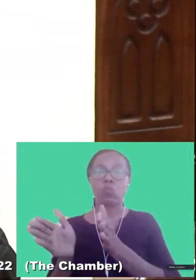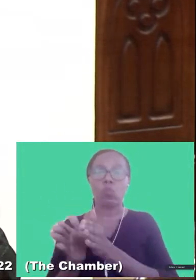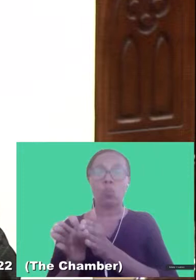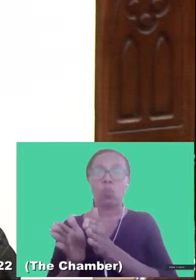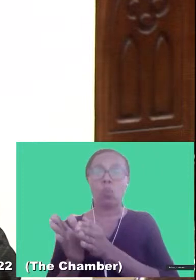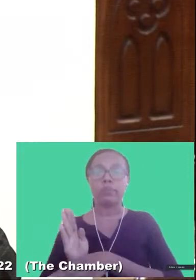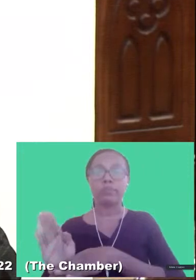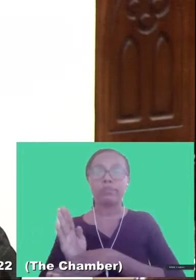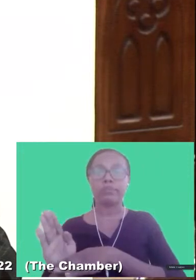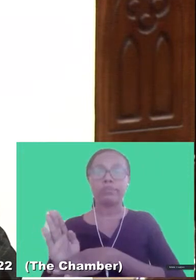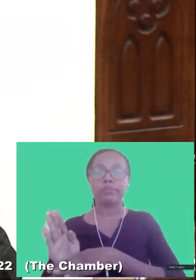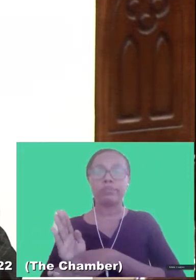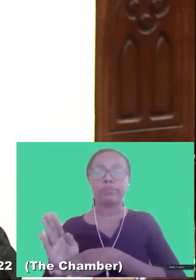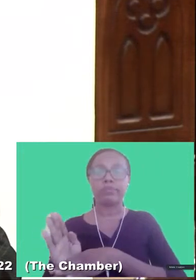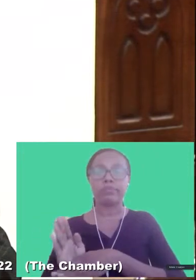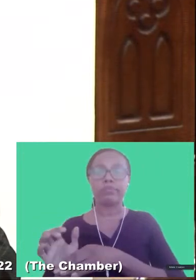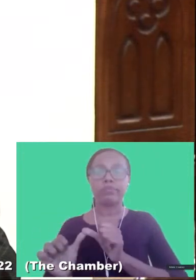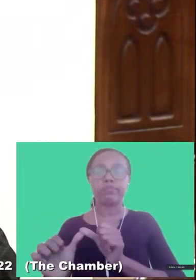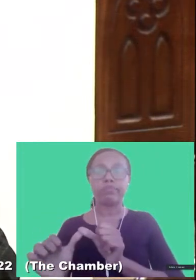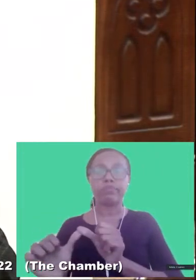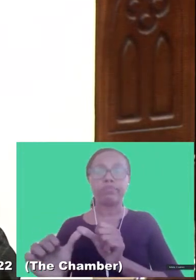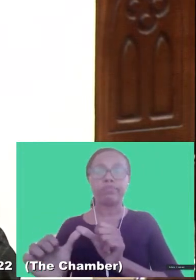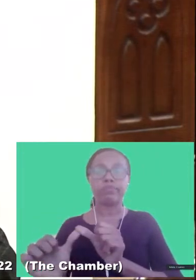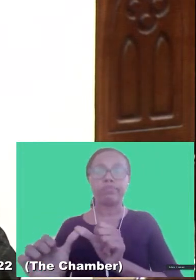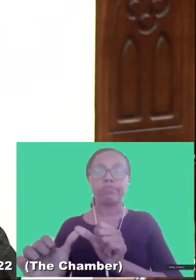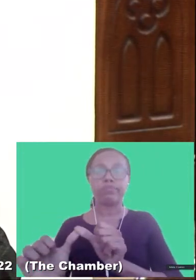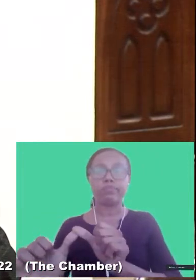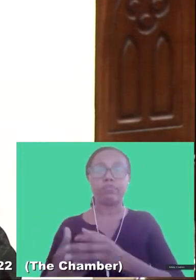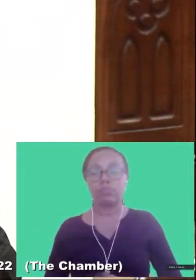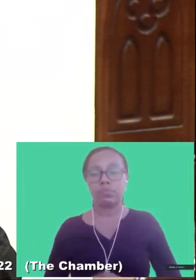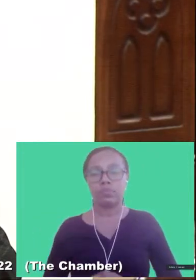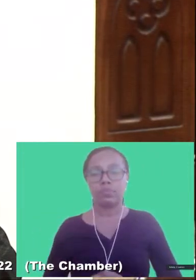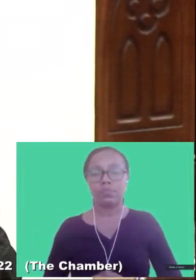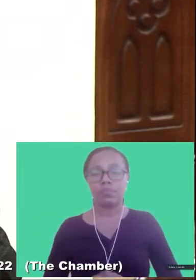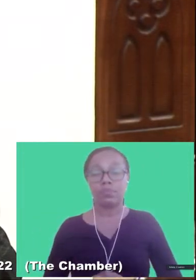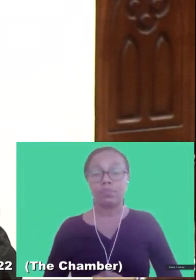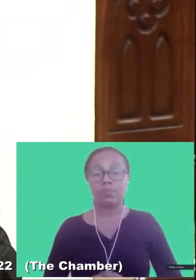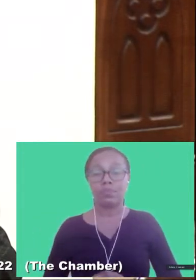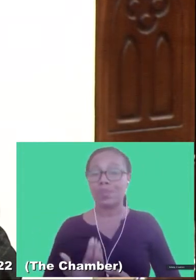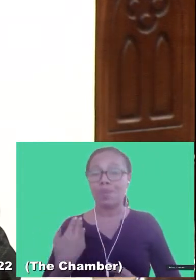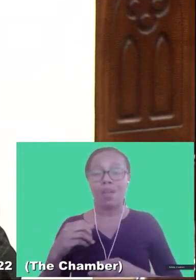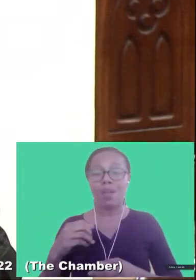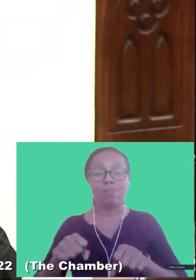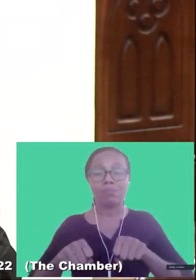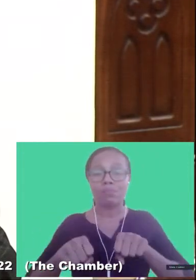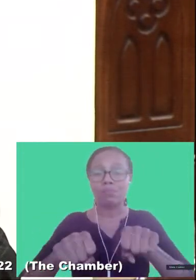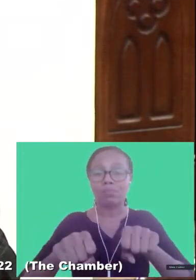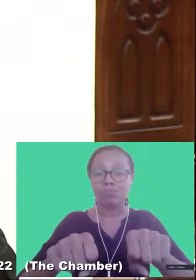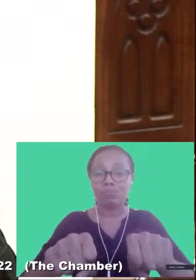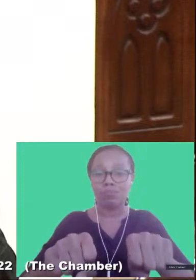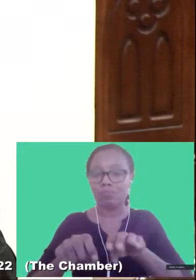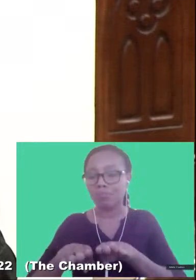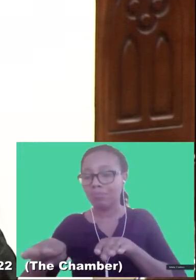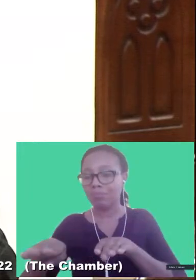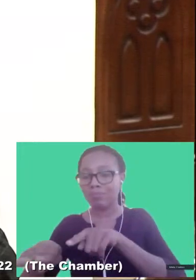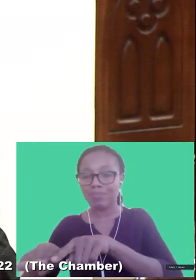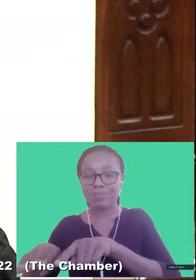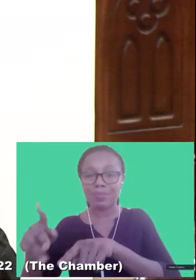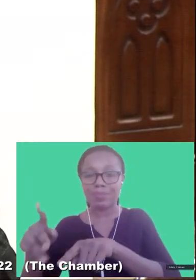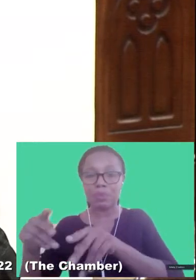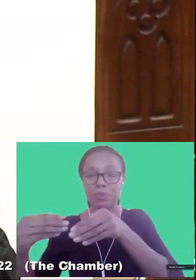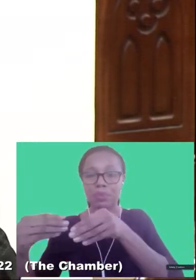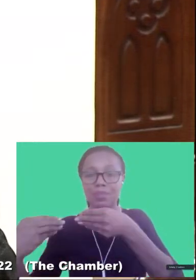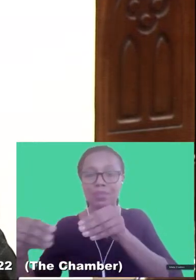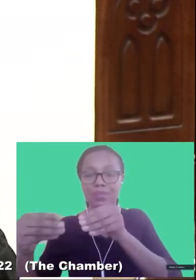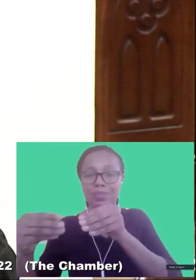don't get the impression from discussions that people can see them owning a mini mart and eventually owning